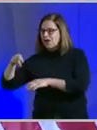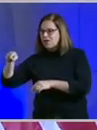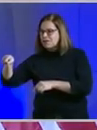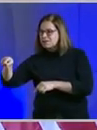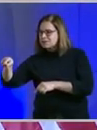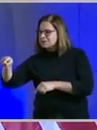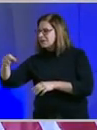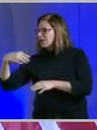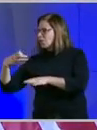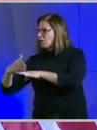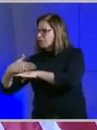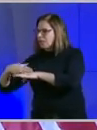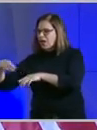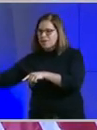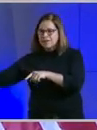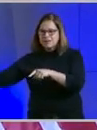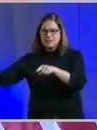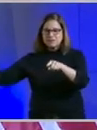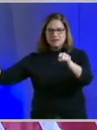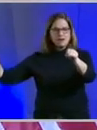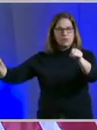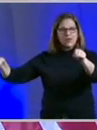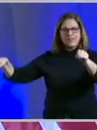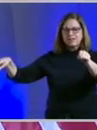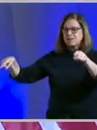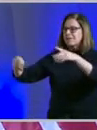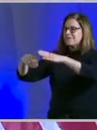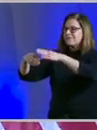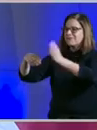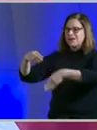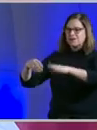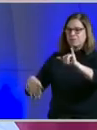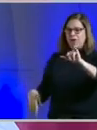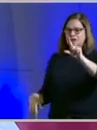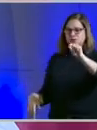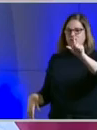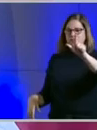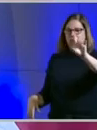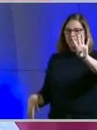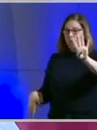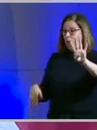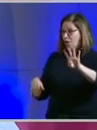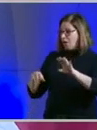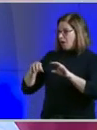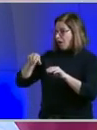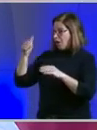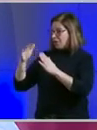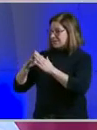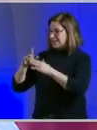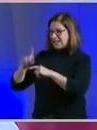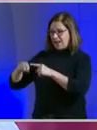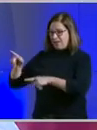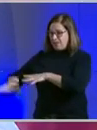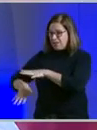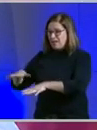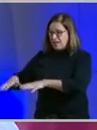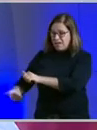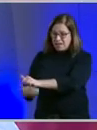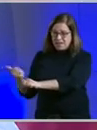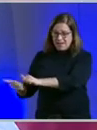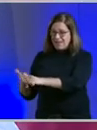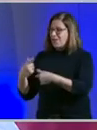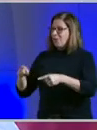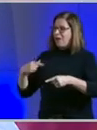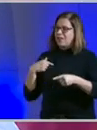any other city in America that can say that. So we are in rarefied air in terms of what we're doing, and other cities across the